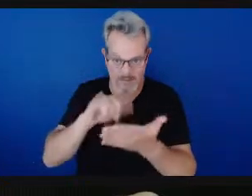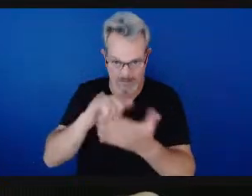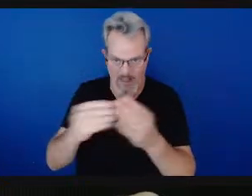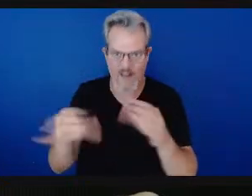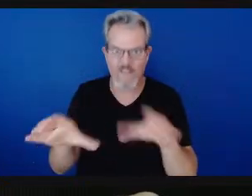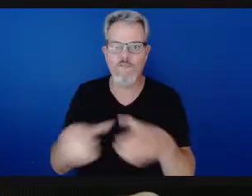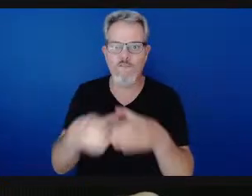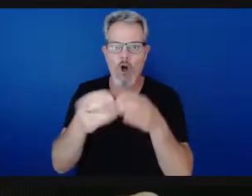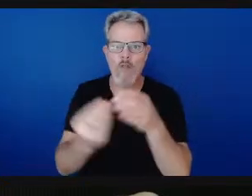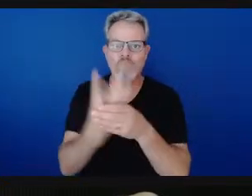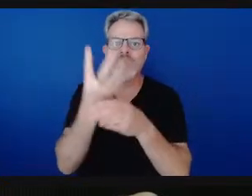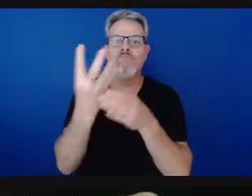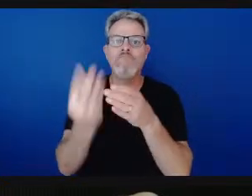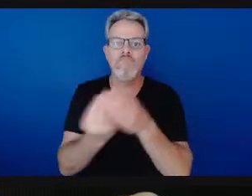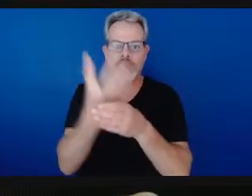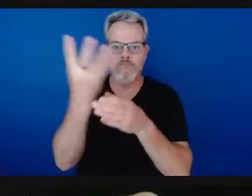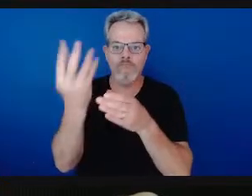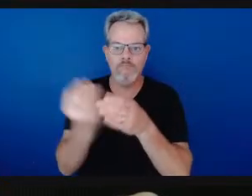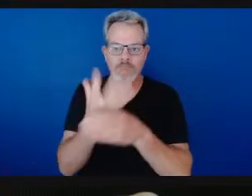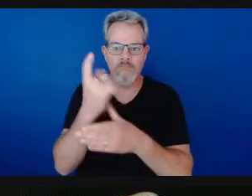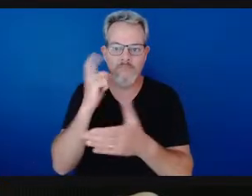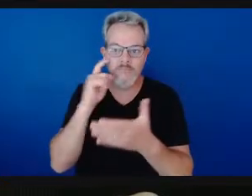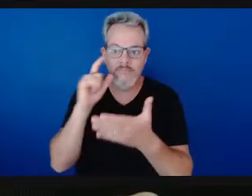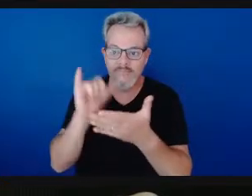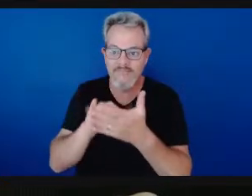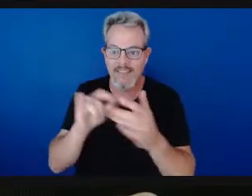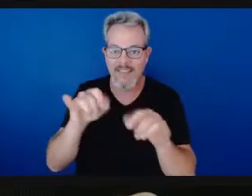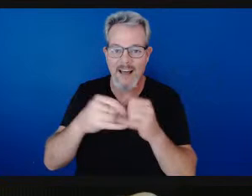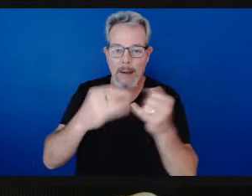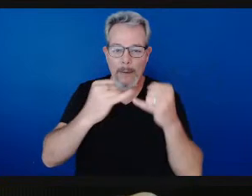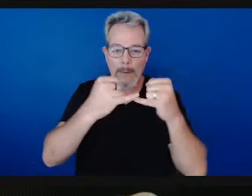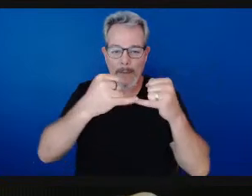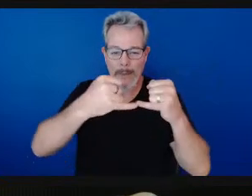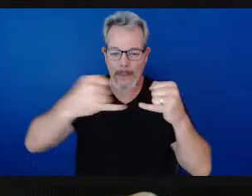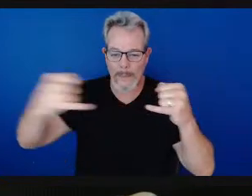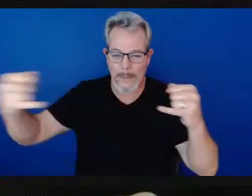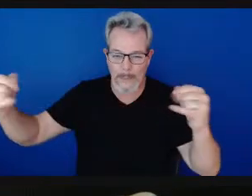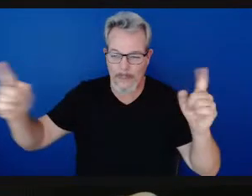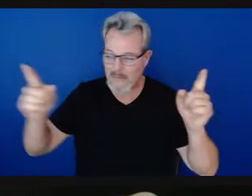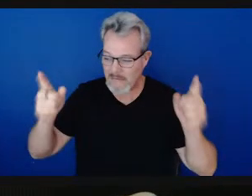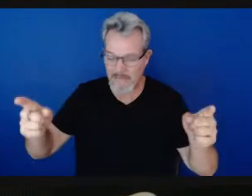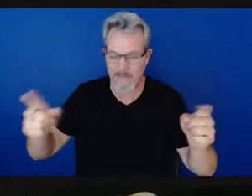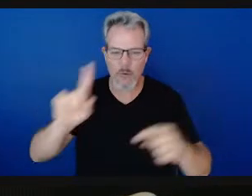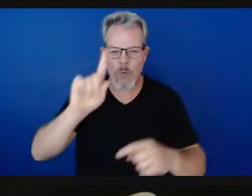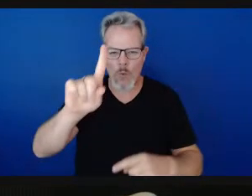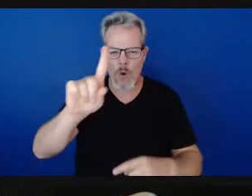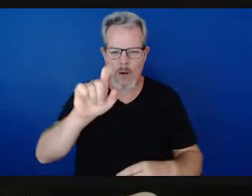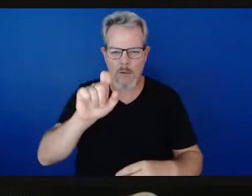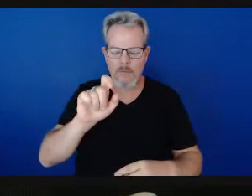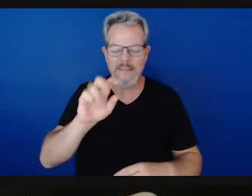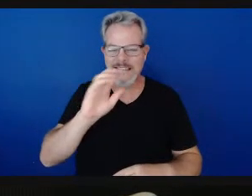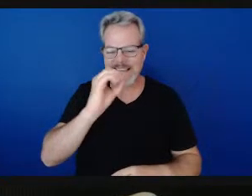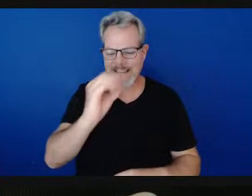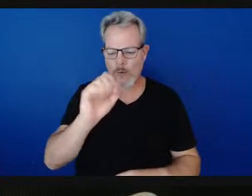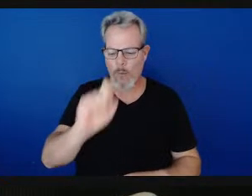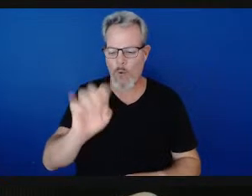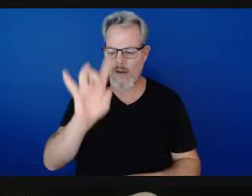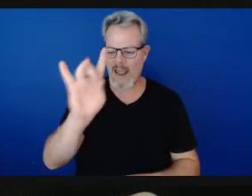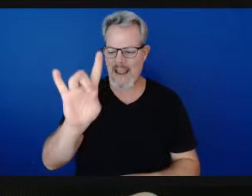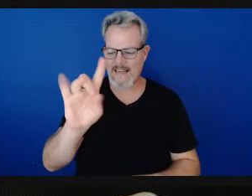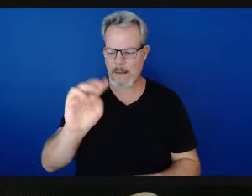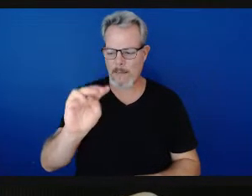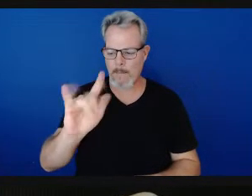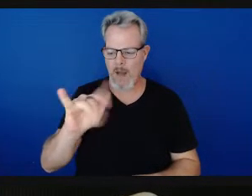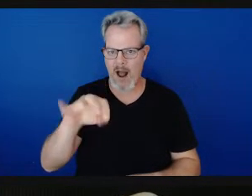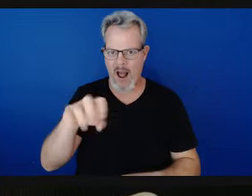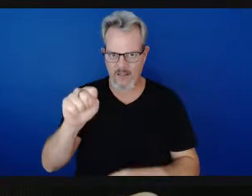erupting. They noted the line of fissures stretches approximately 0.8 miles, 1.4 kilometers from the eastern part of Haleʻiʻamaʻu